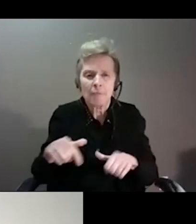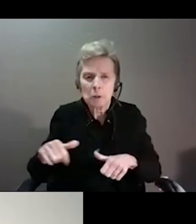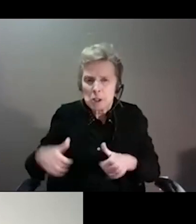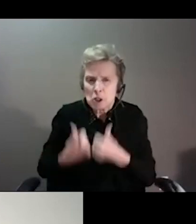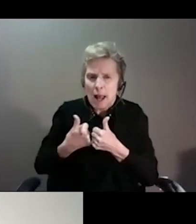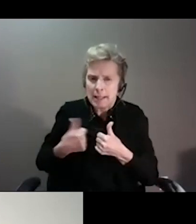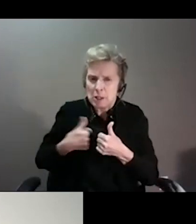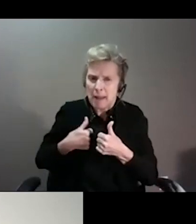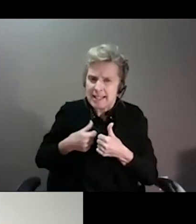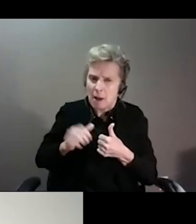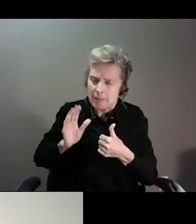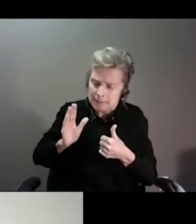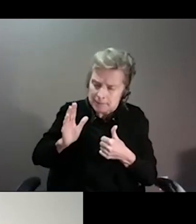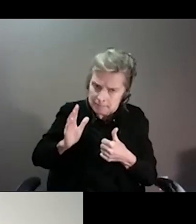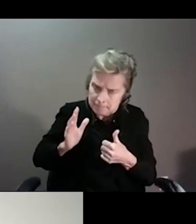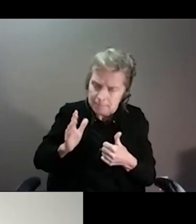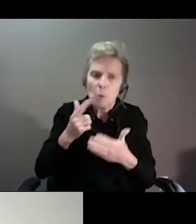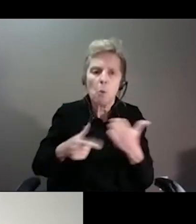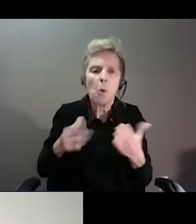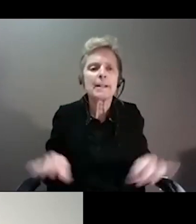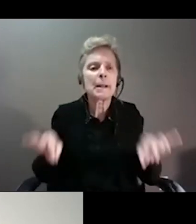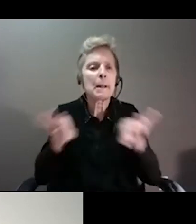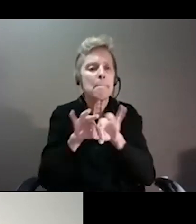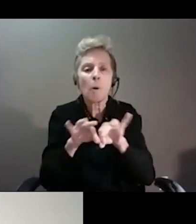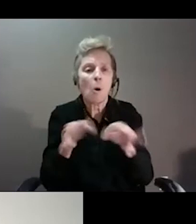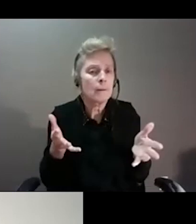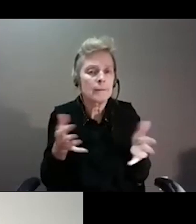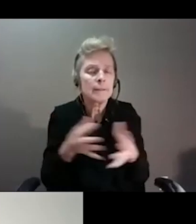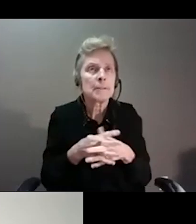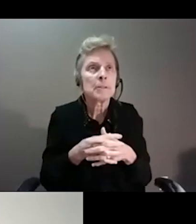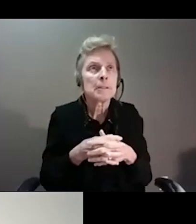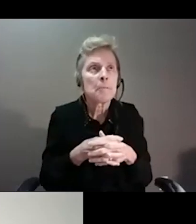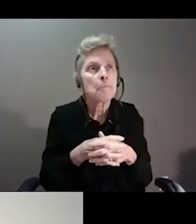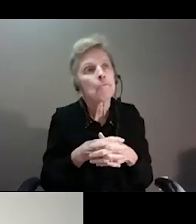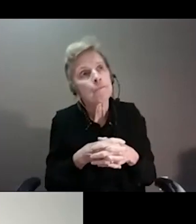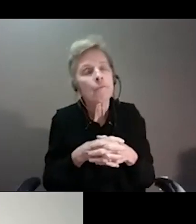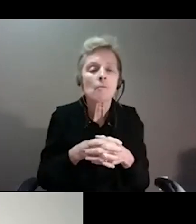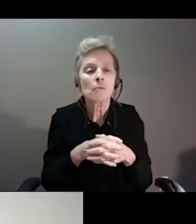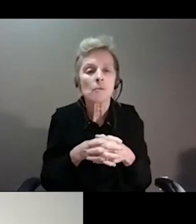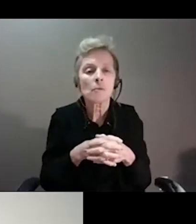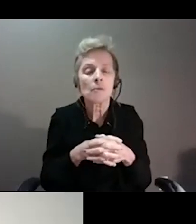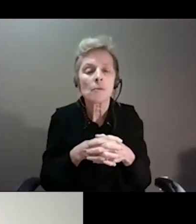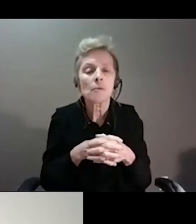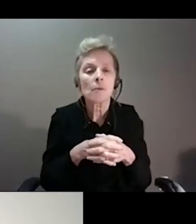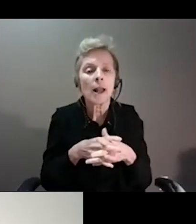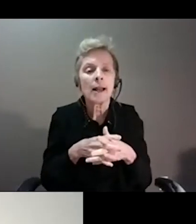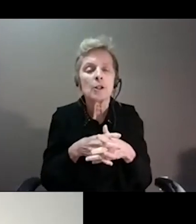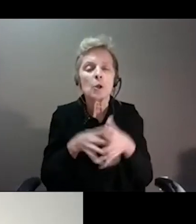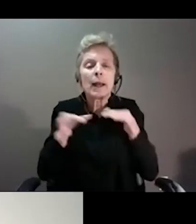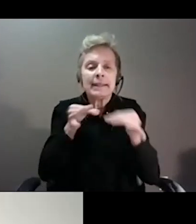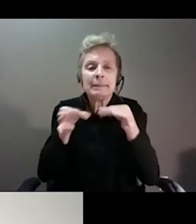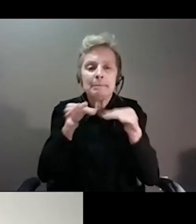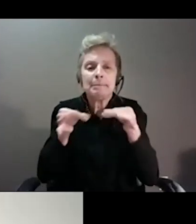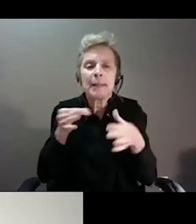to say, like, I think what's important is it's about being able to articulate your needs. So if your